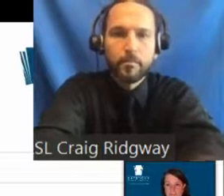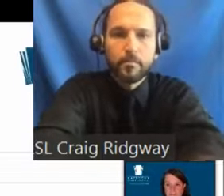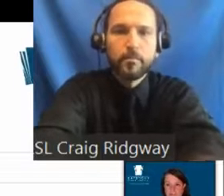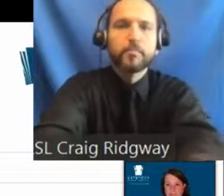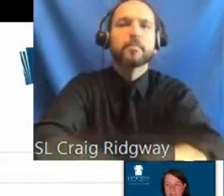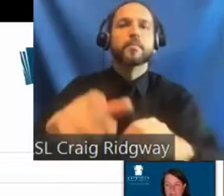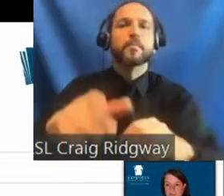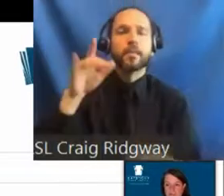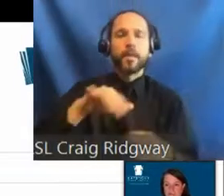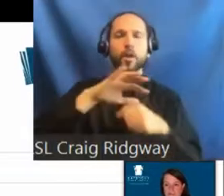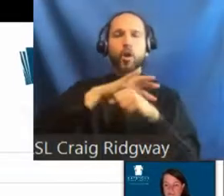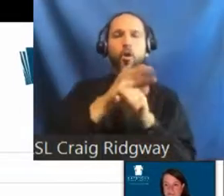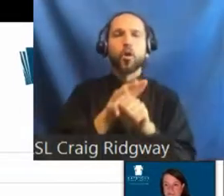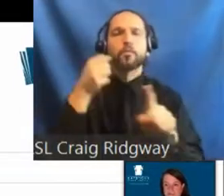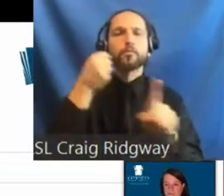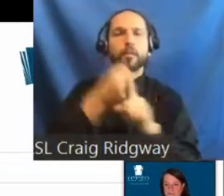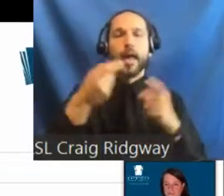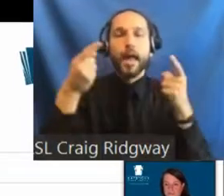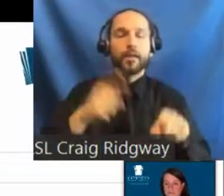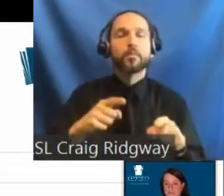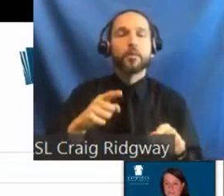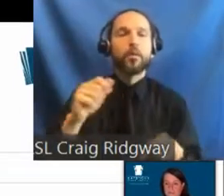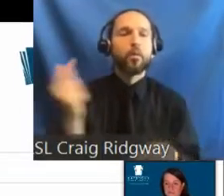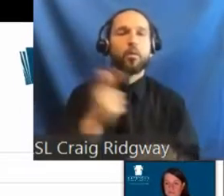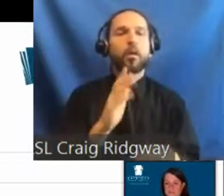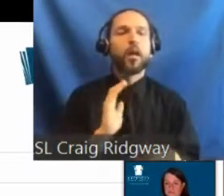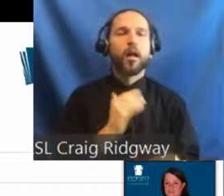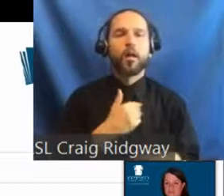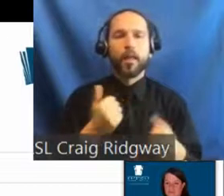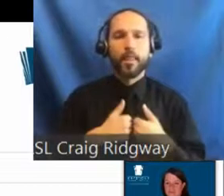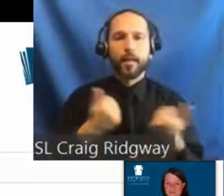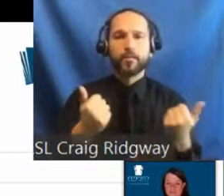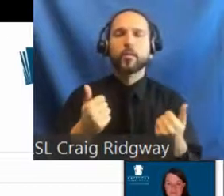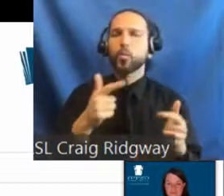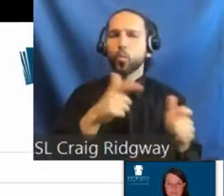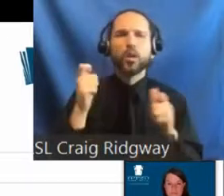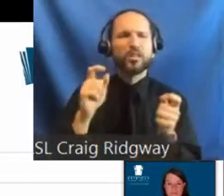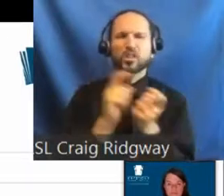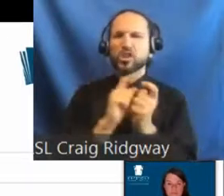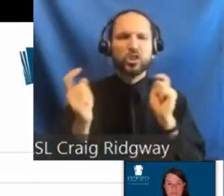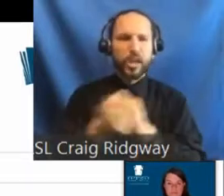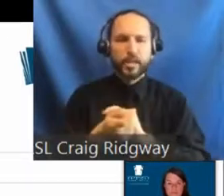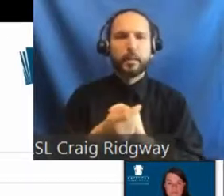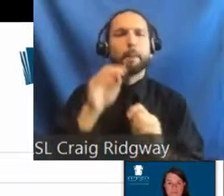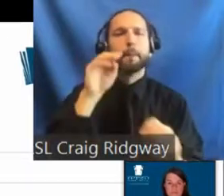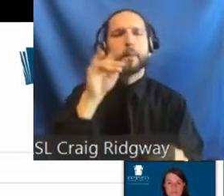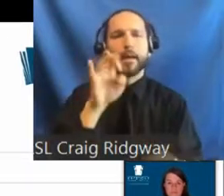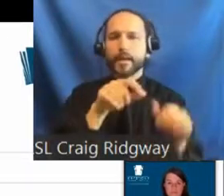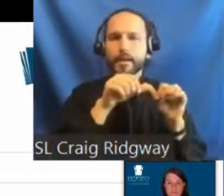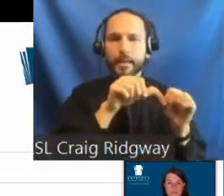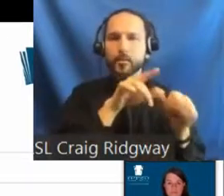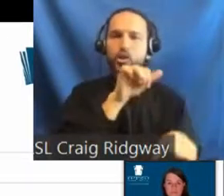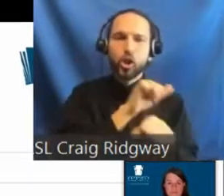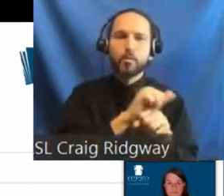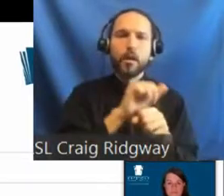When the COVID pandemic began, all of our lives were quickly and drastically changed. Mike continued his job until